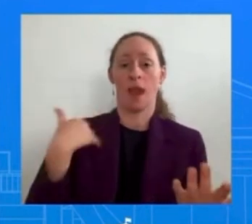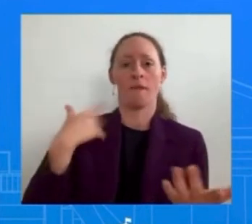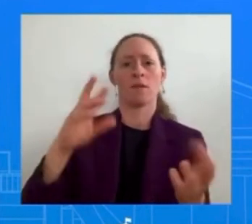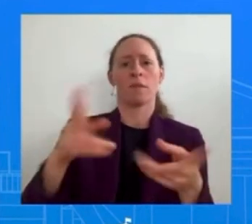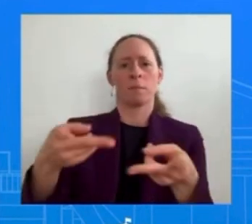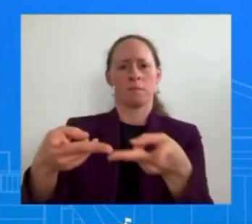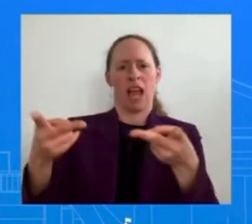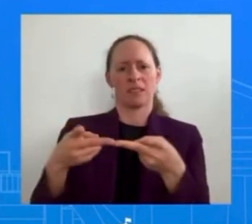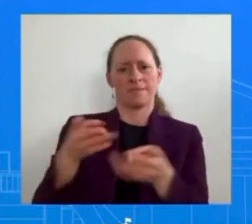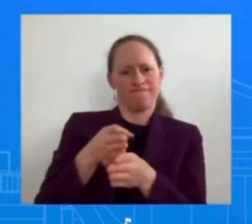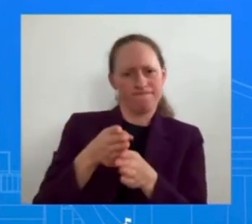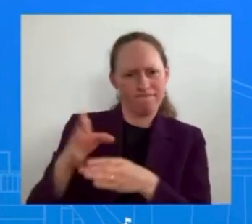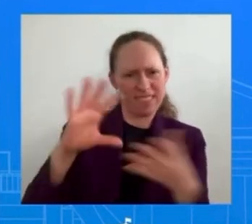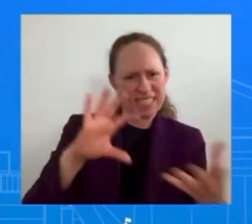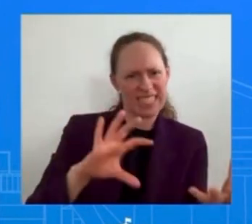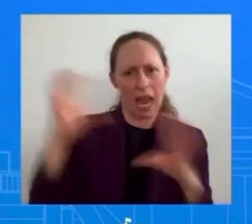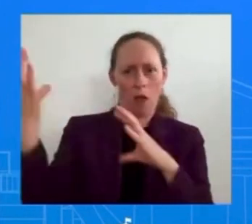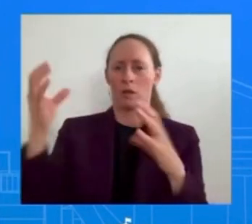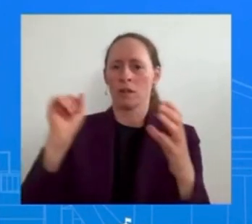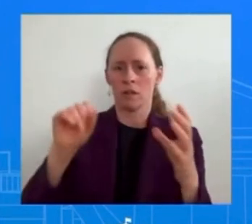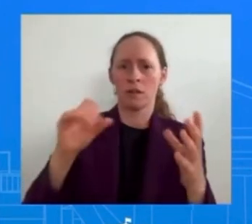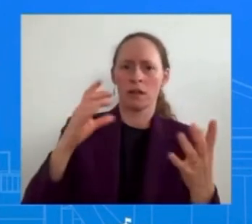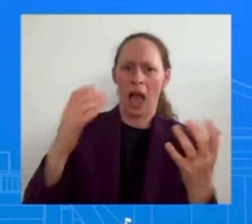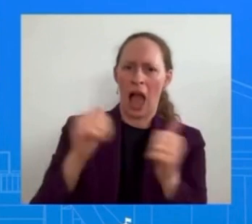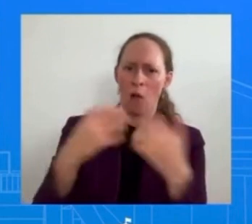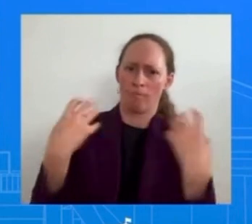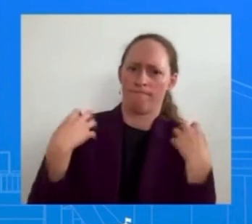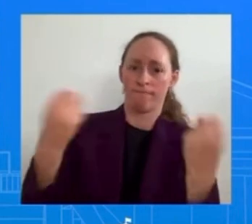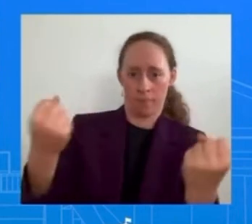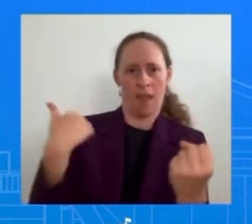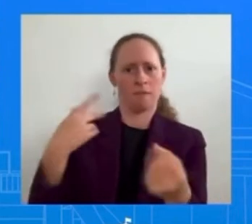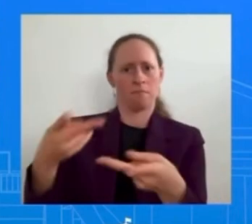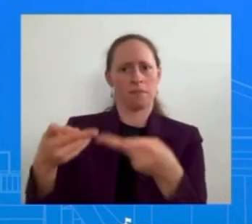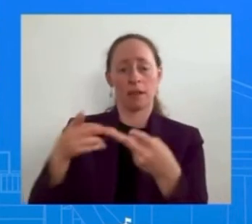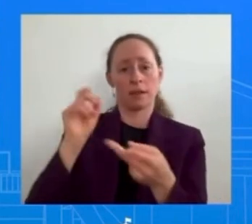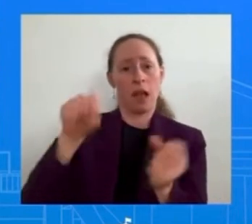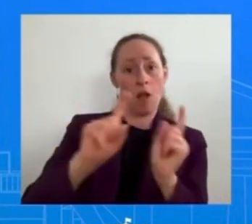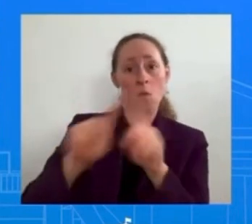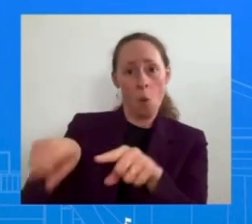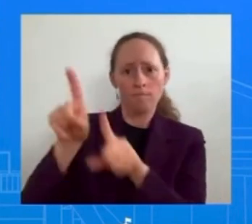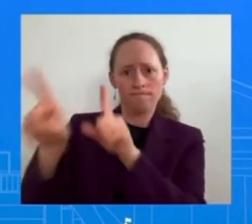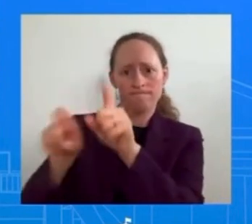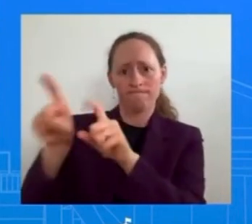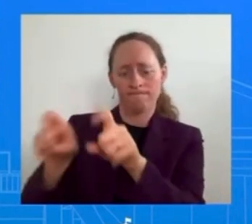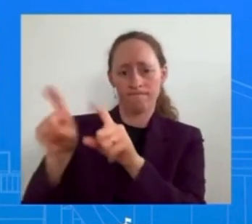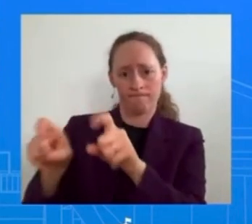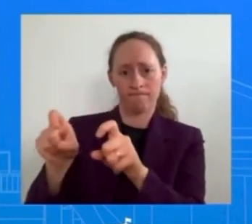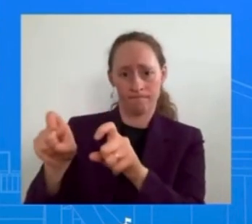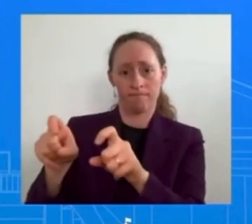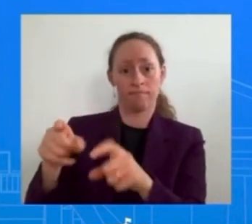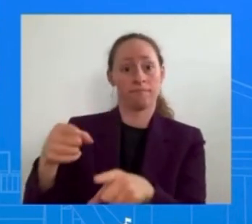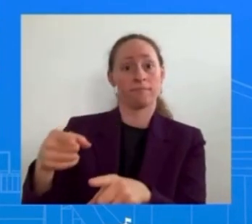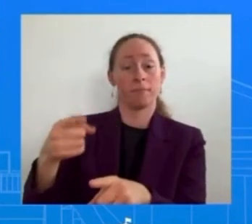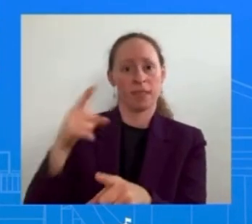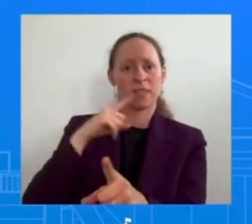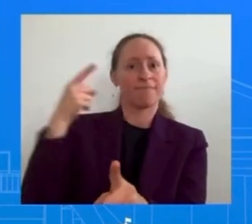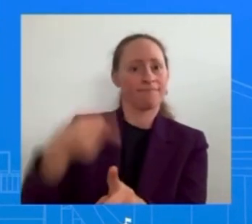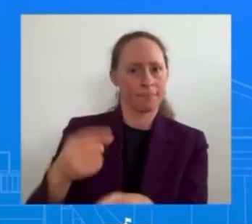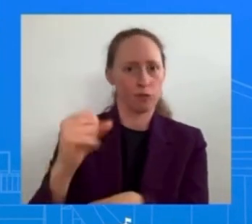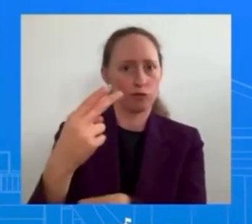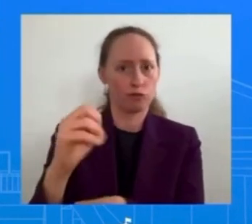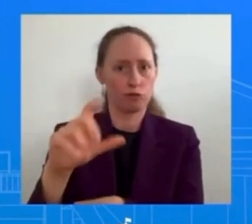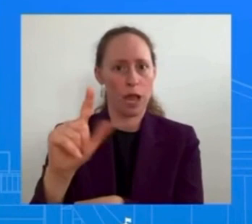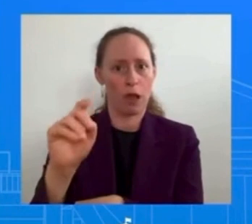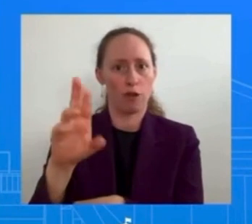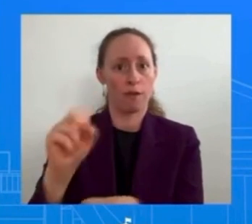answered instead of just going to a shelter, which is what's been available right now. I know that FEMA takes a back seat to states in situations like this,